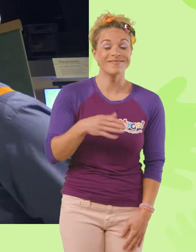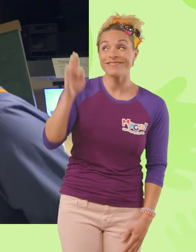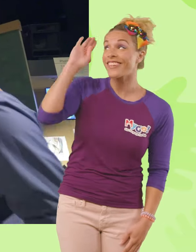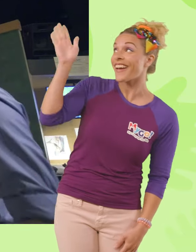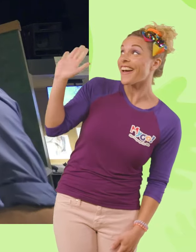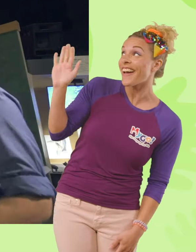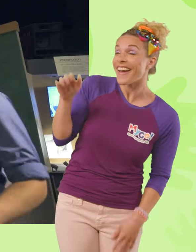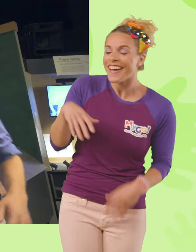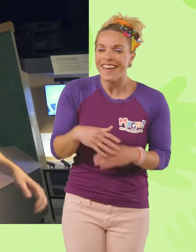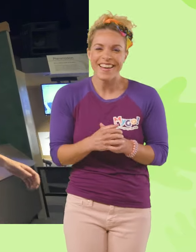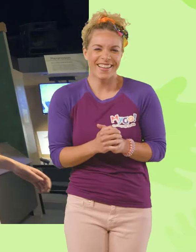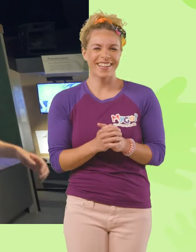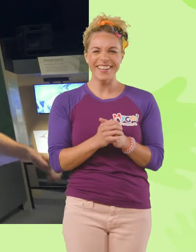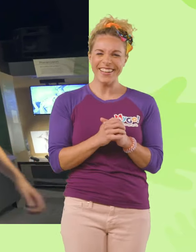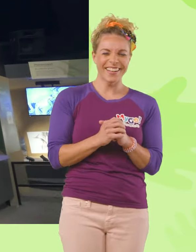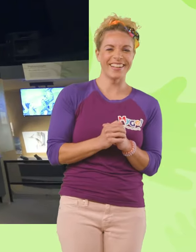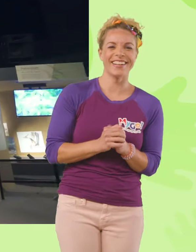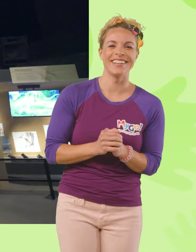Hey, stegosaurus.